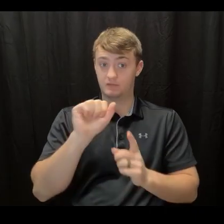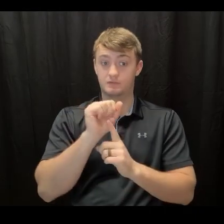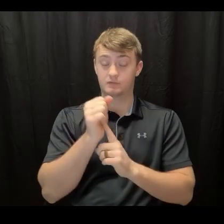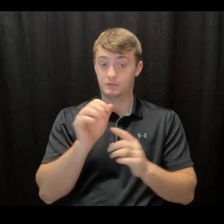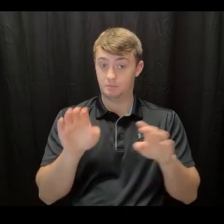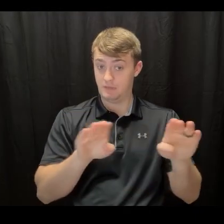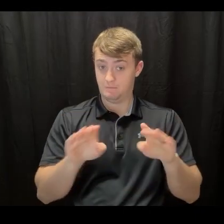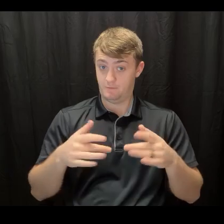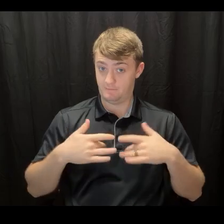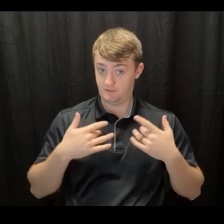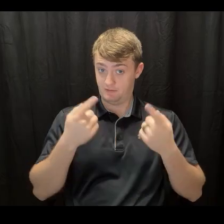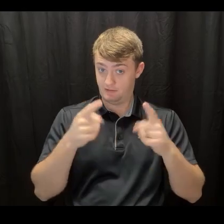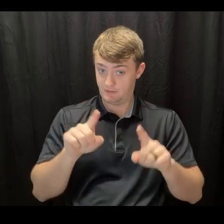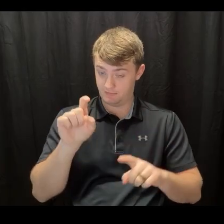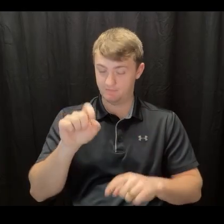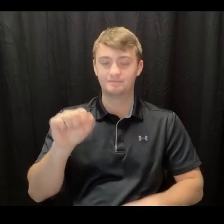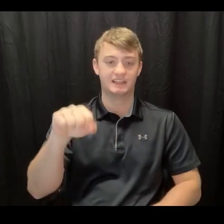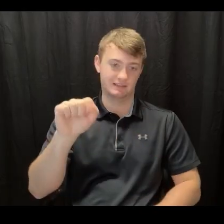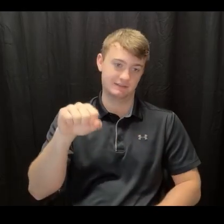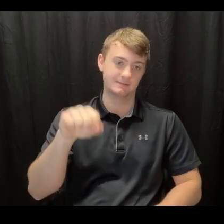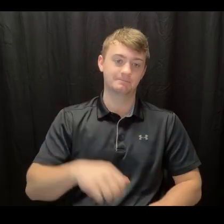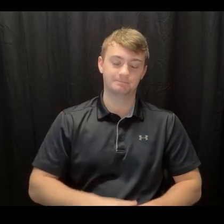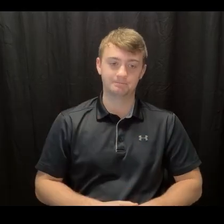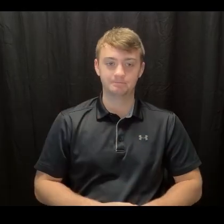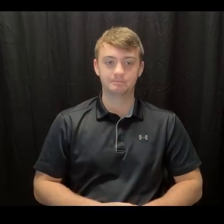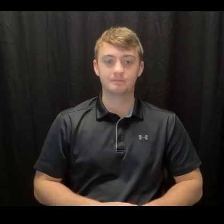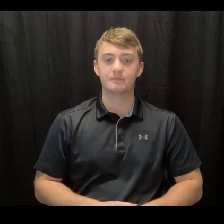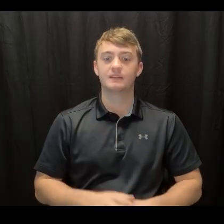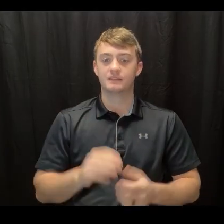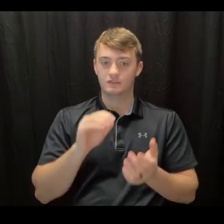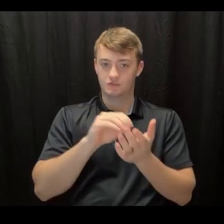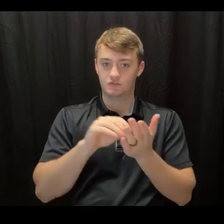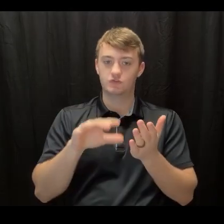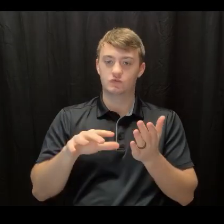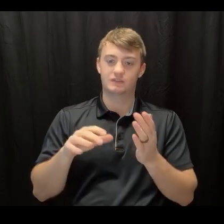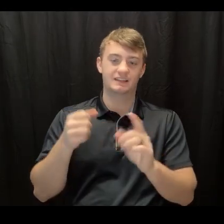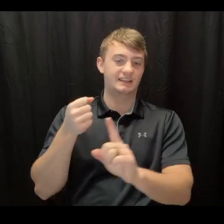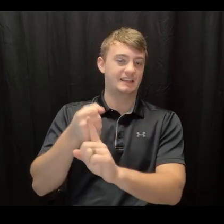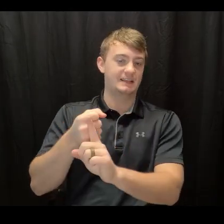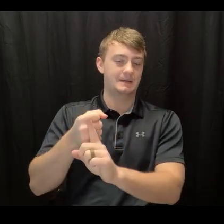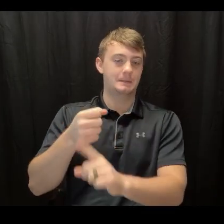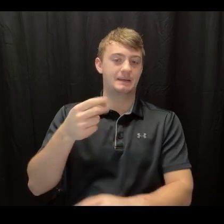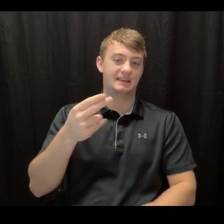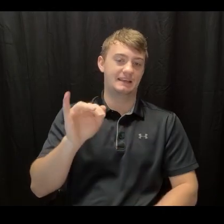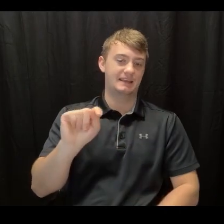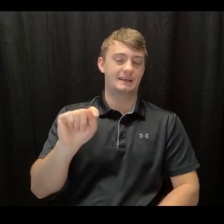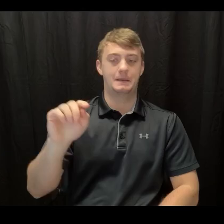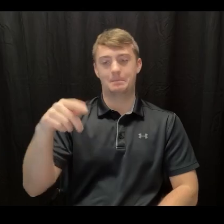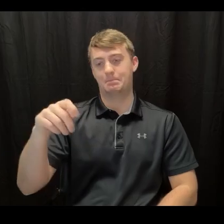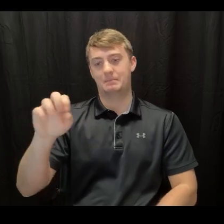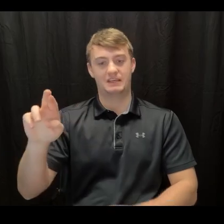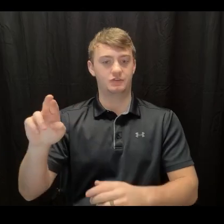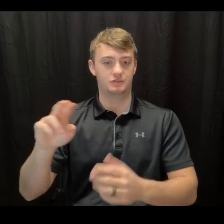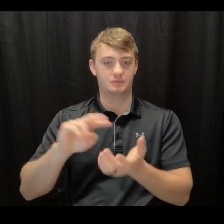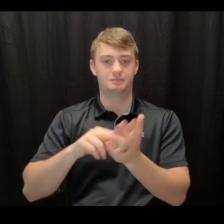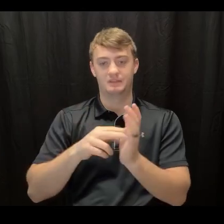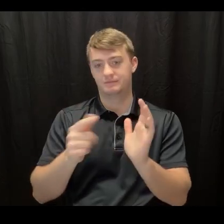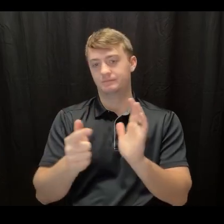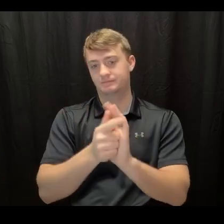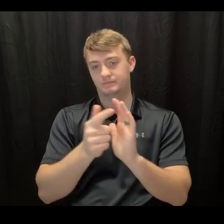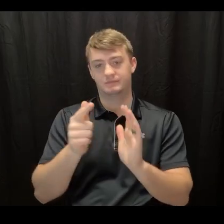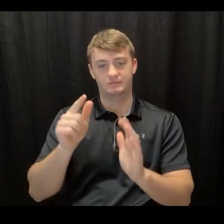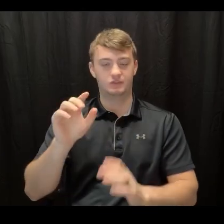In this scenario, did a behavior event occur? Yes. The student did hit a peer, which is a violation of the school or district's